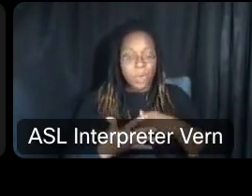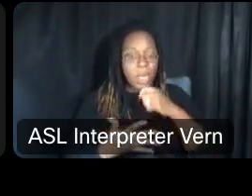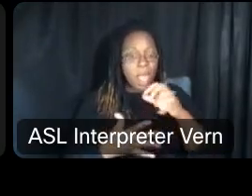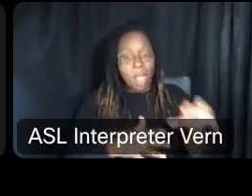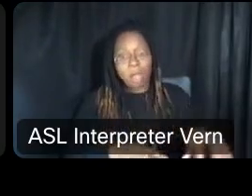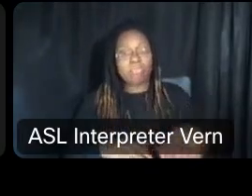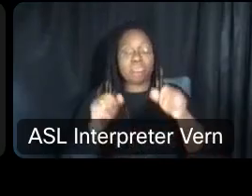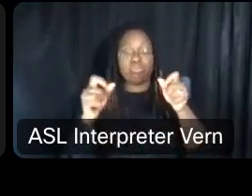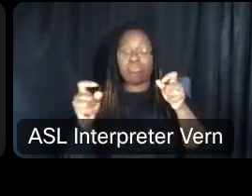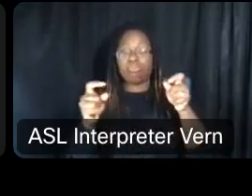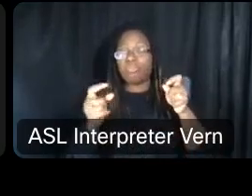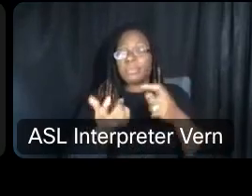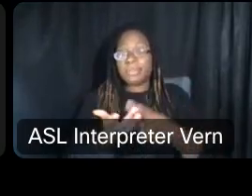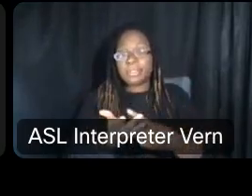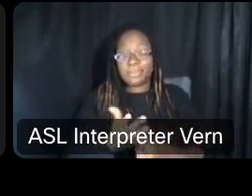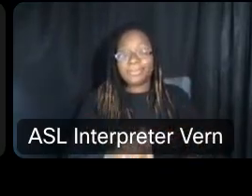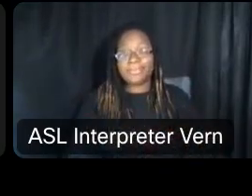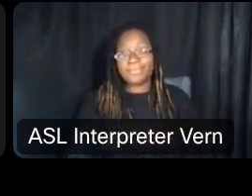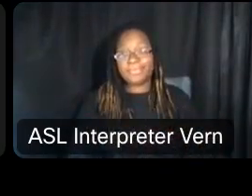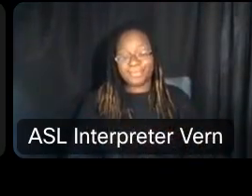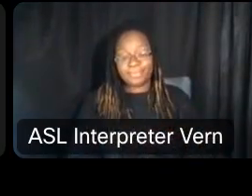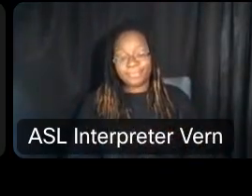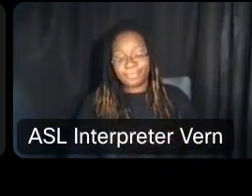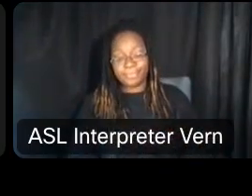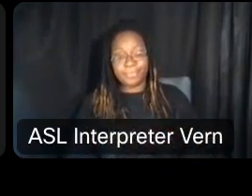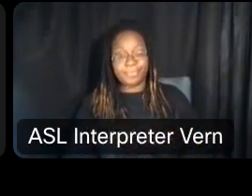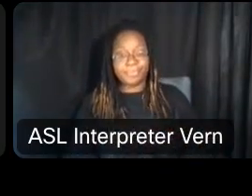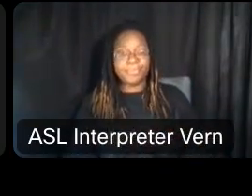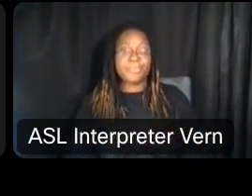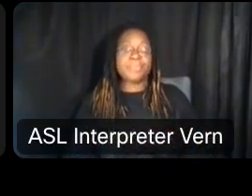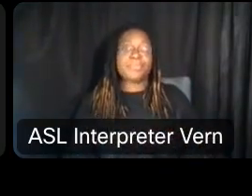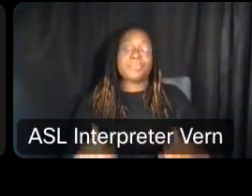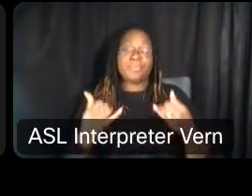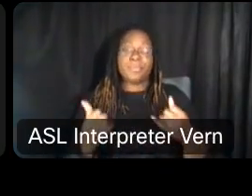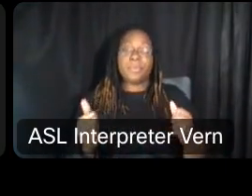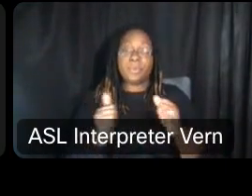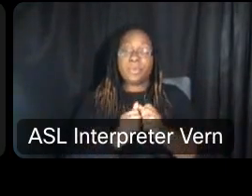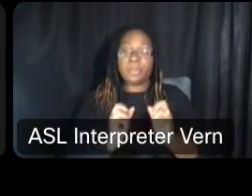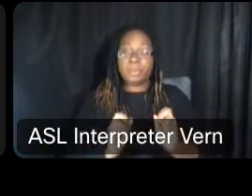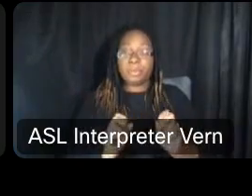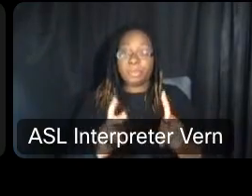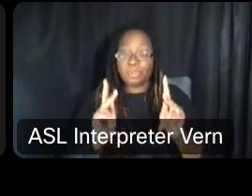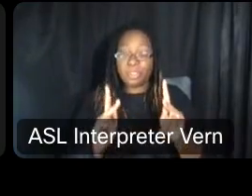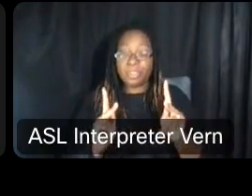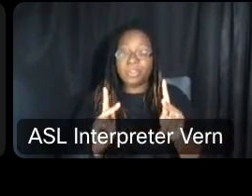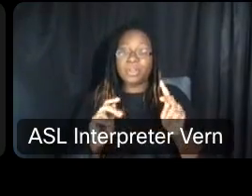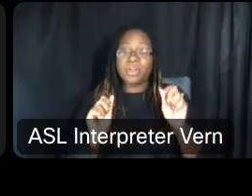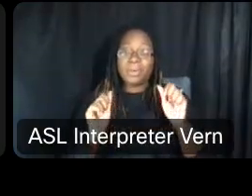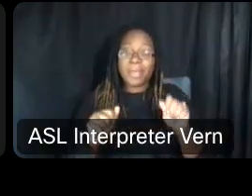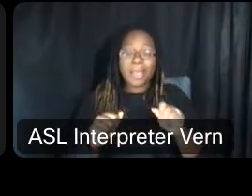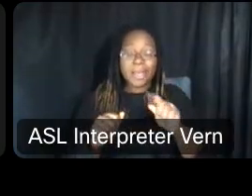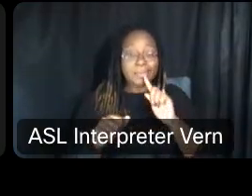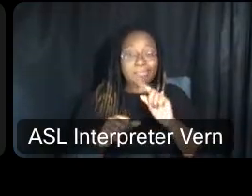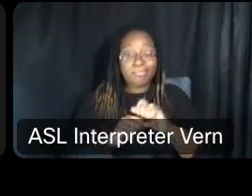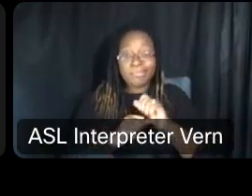the conversation. With permission, here we can also just actively listen and